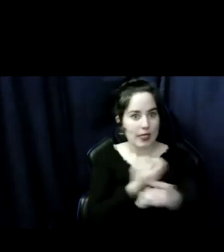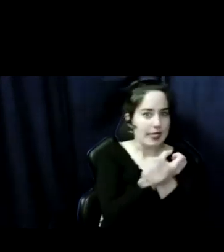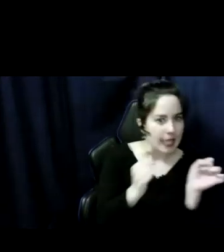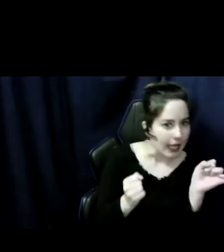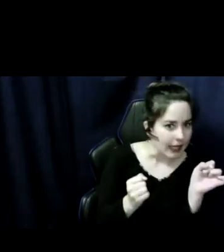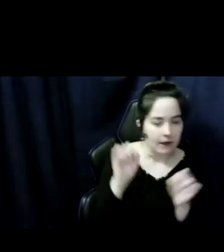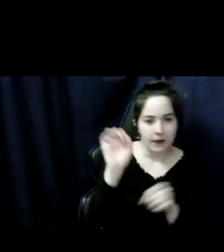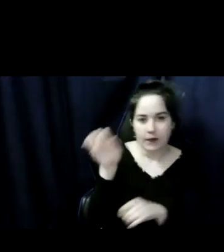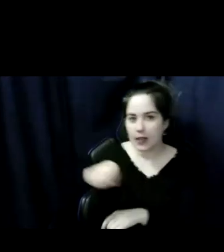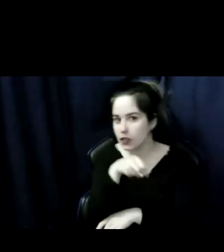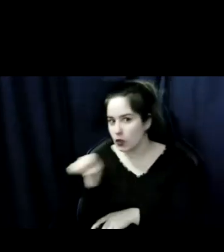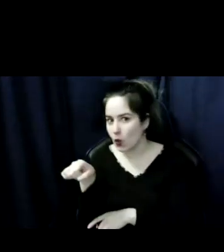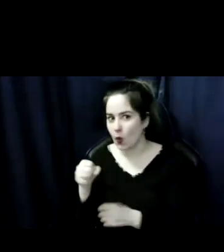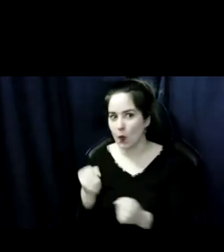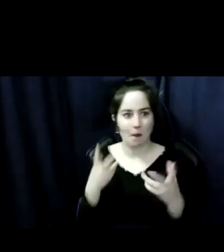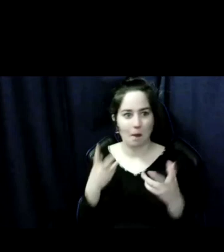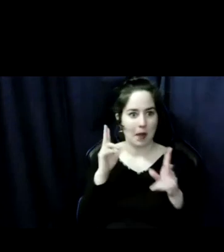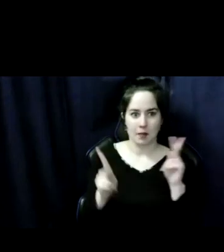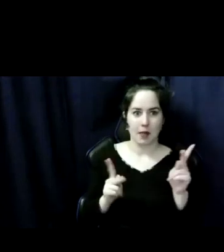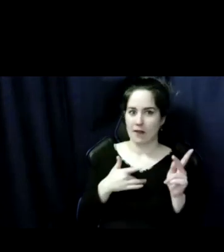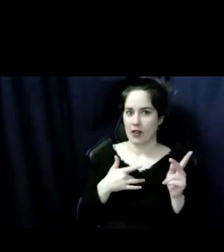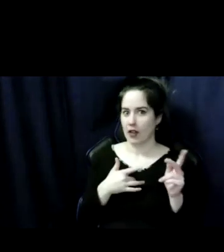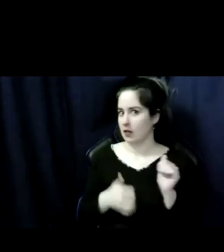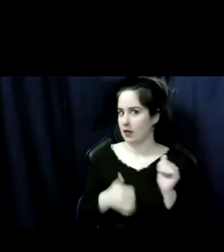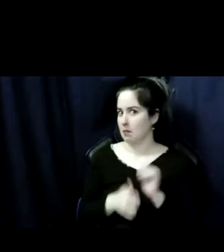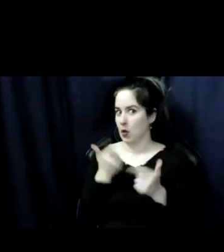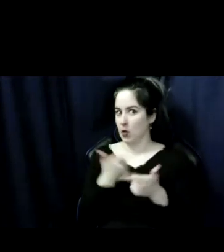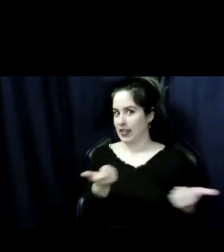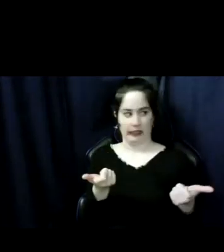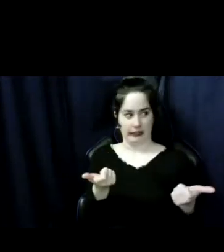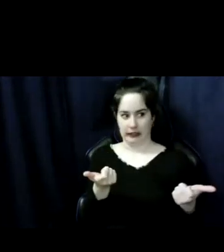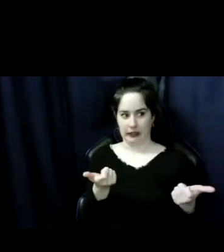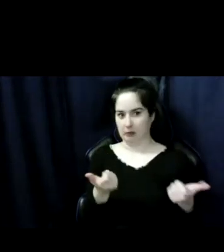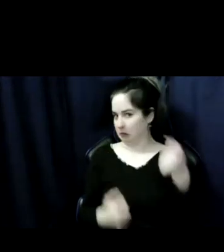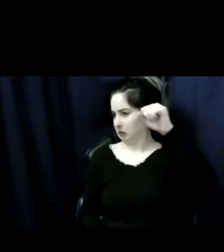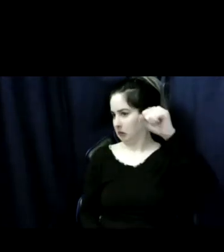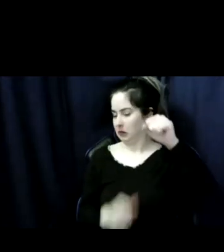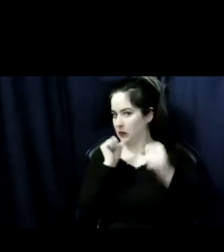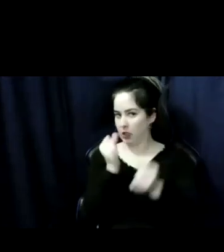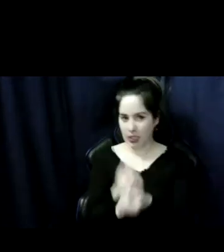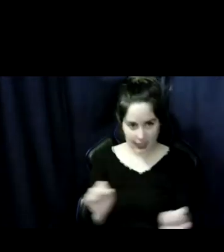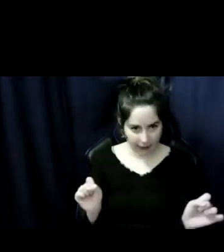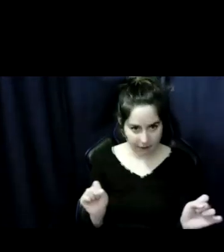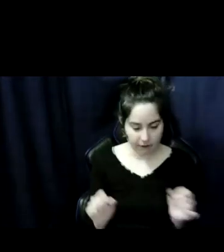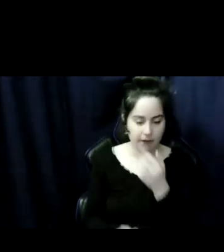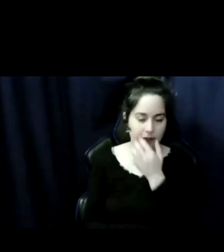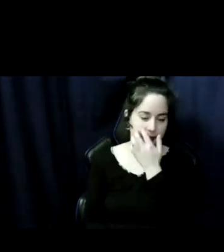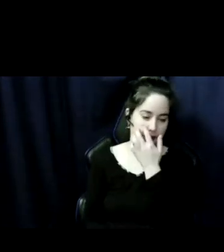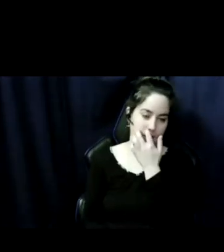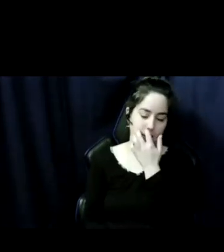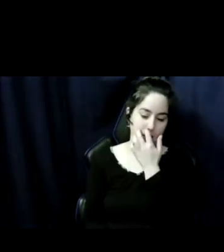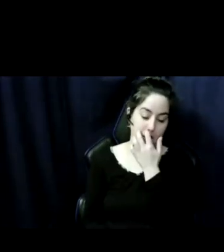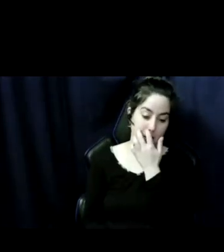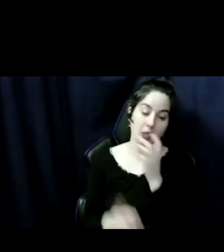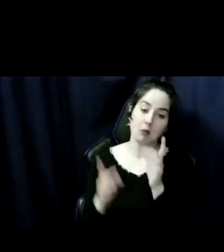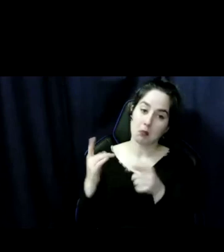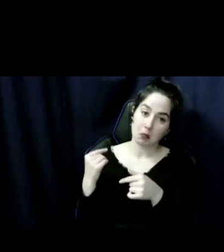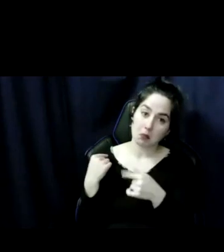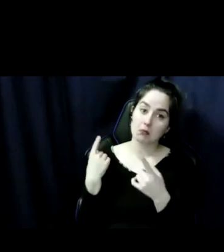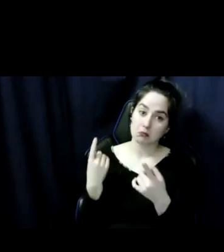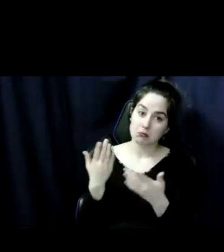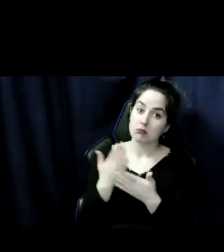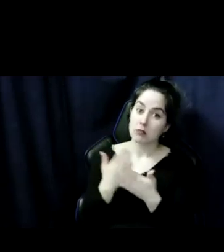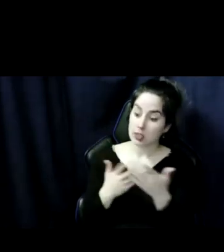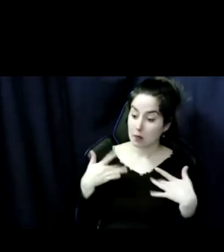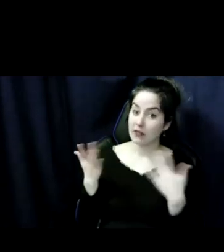a lot of us felt that most of it was not safe. And we've sort of been through some events now, and we also